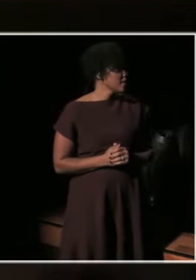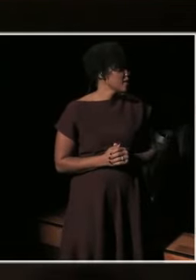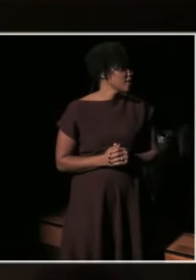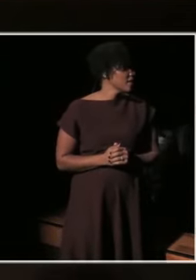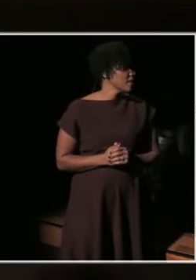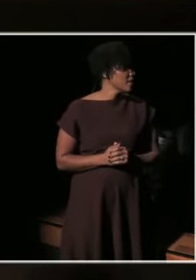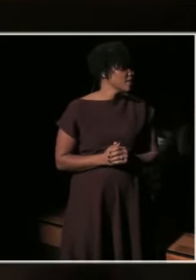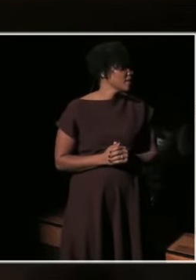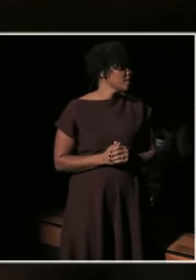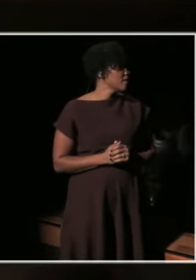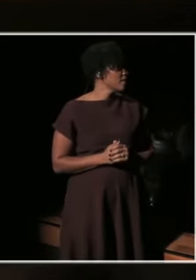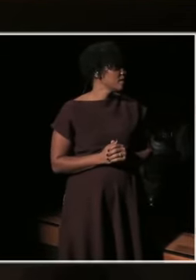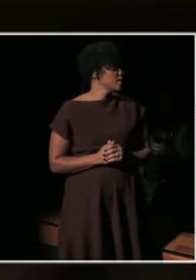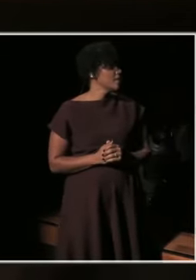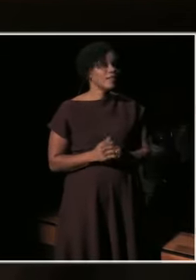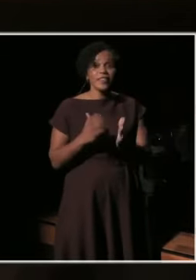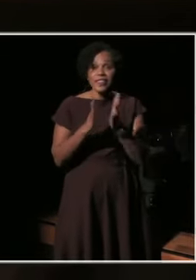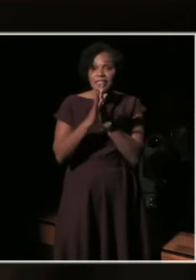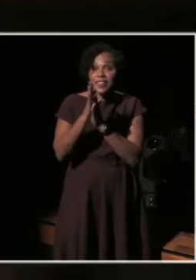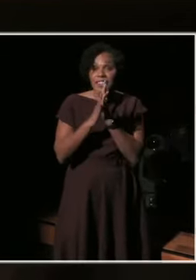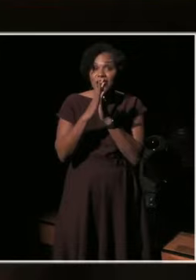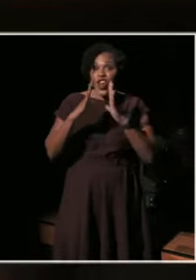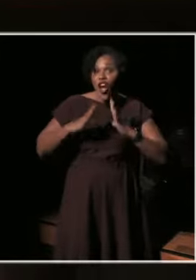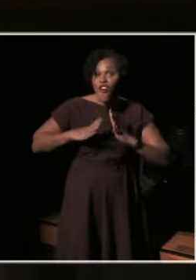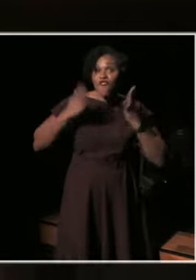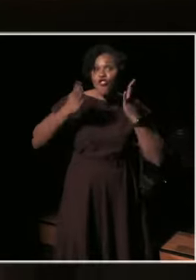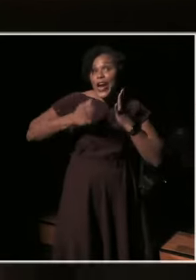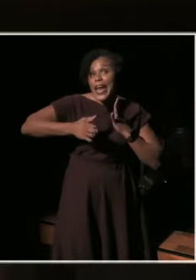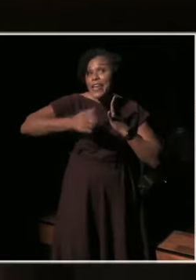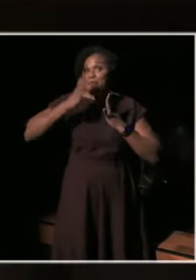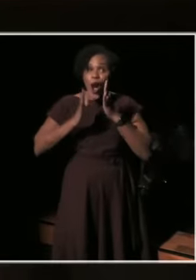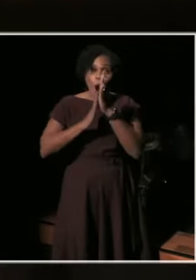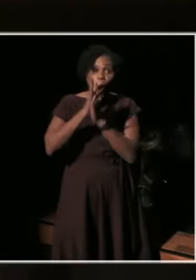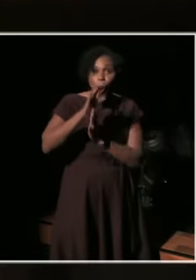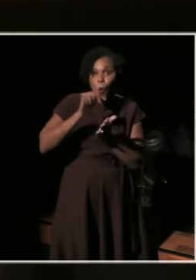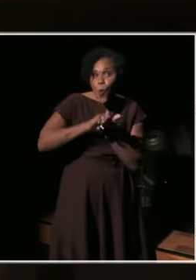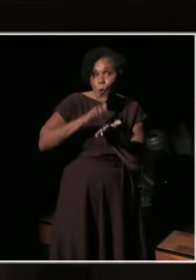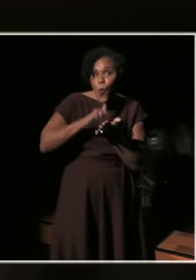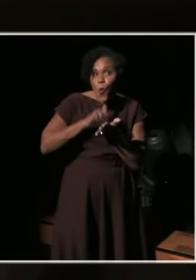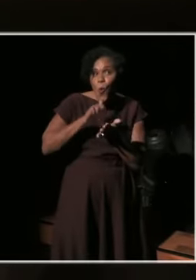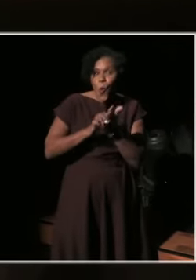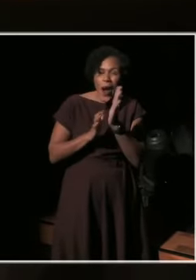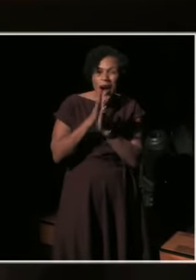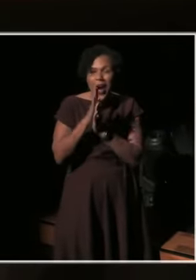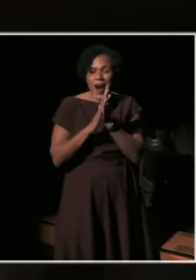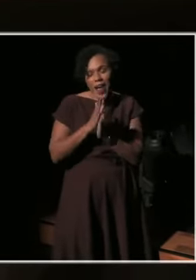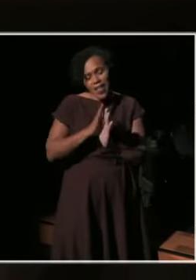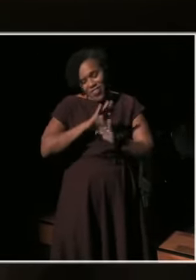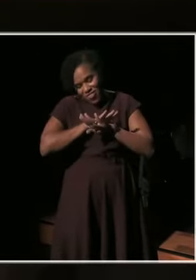And with the free bar calling our names,